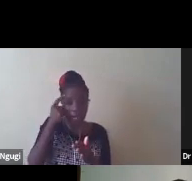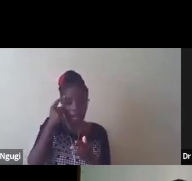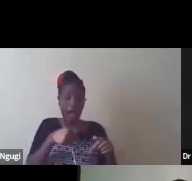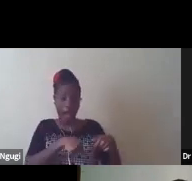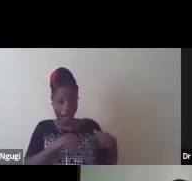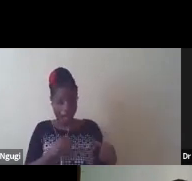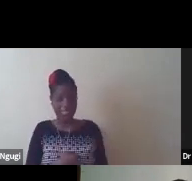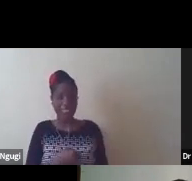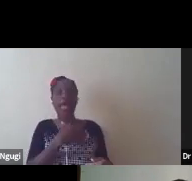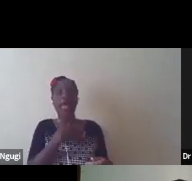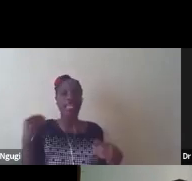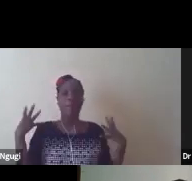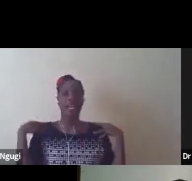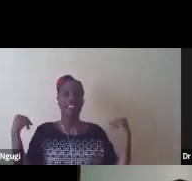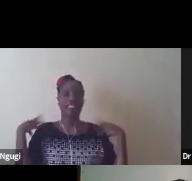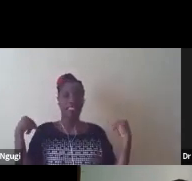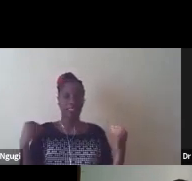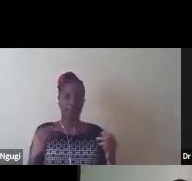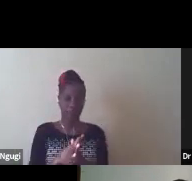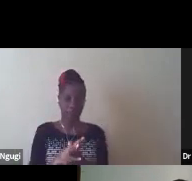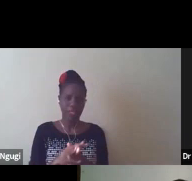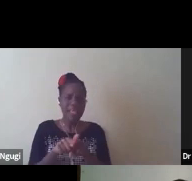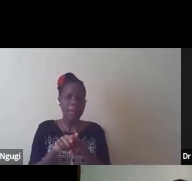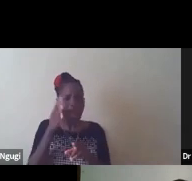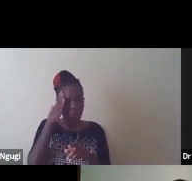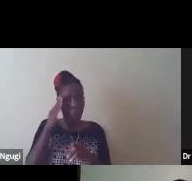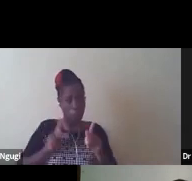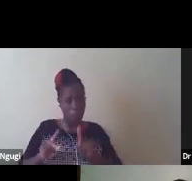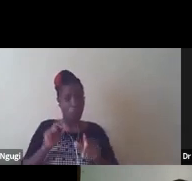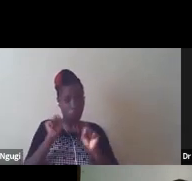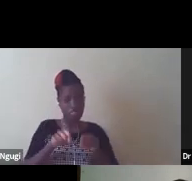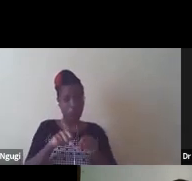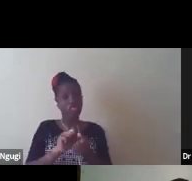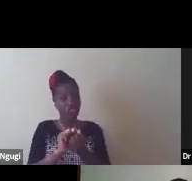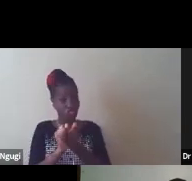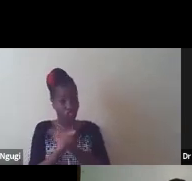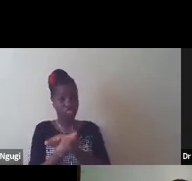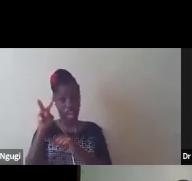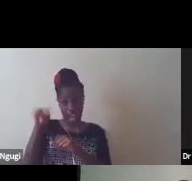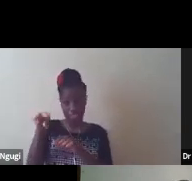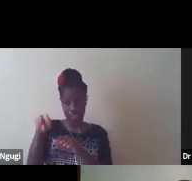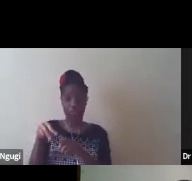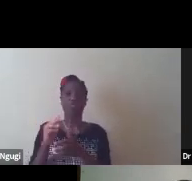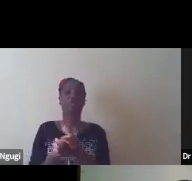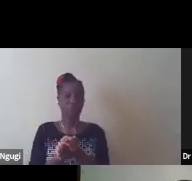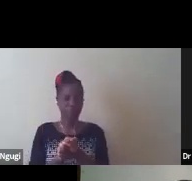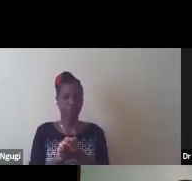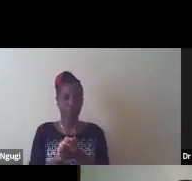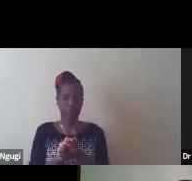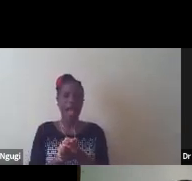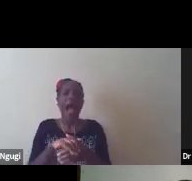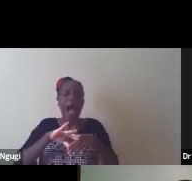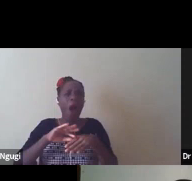practices. And I know our people can change. And this being the issue of what is our